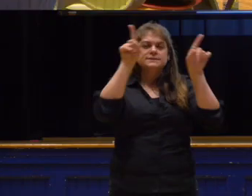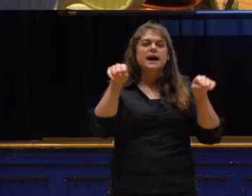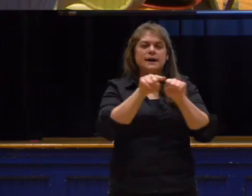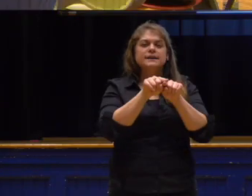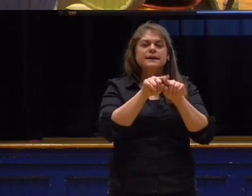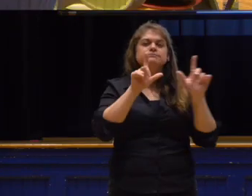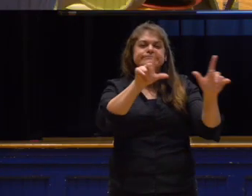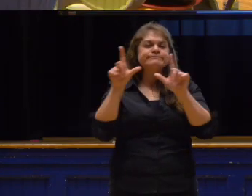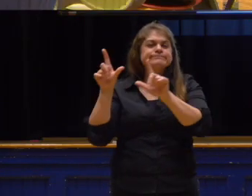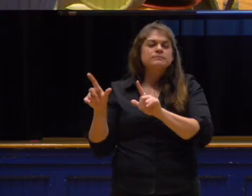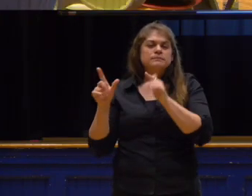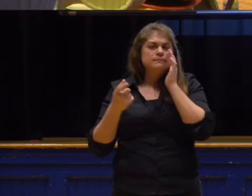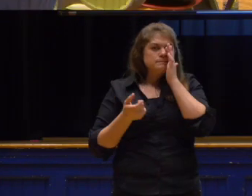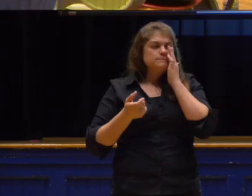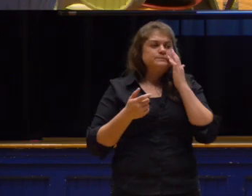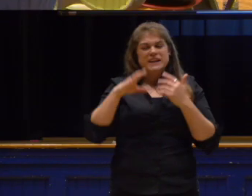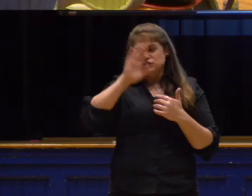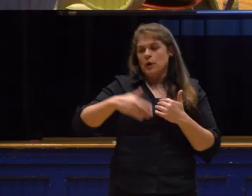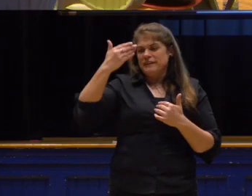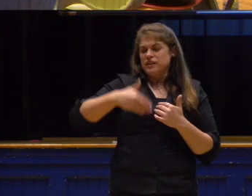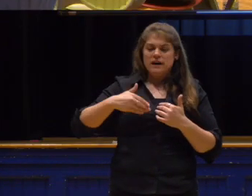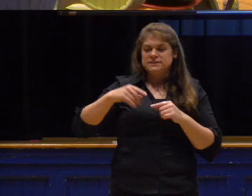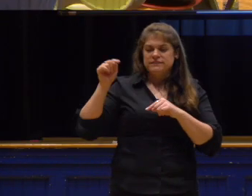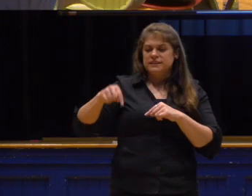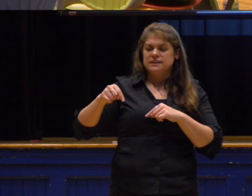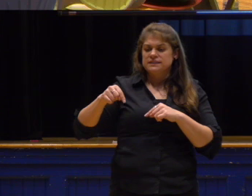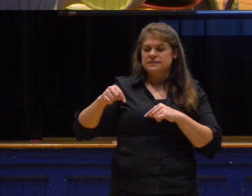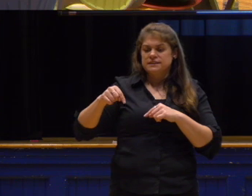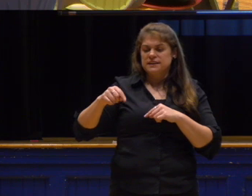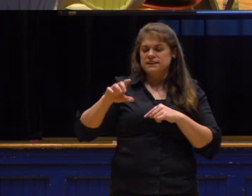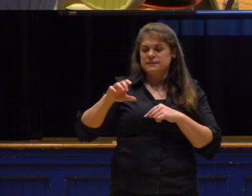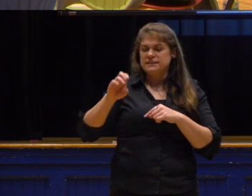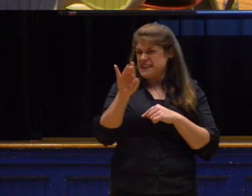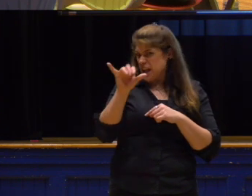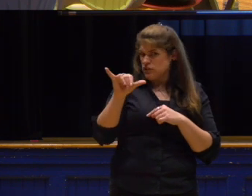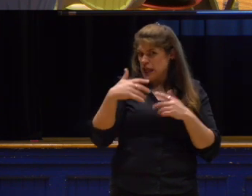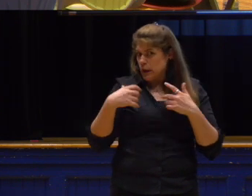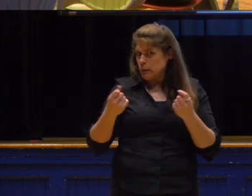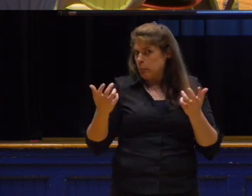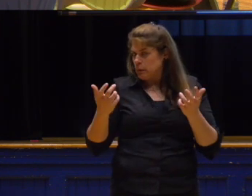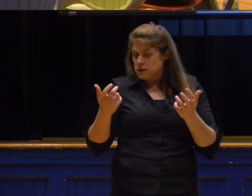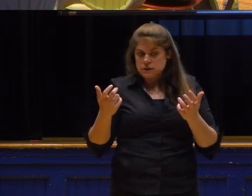are. I know exactly, in front of Caring Health and in front of